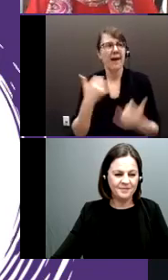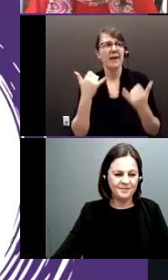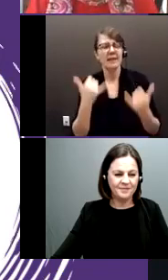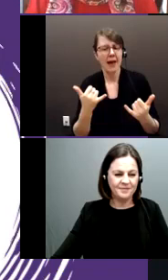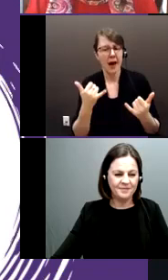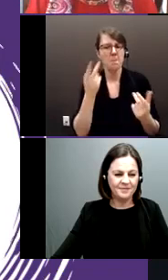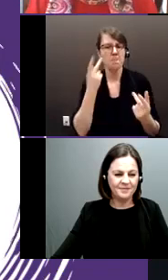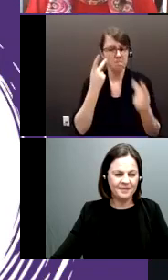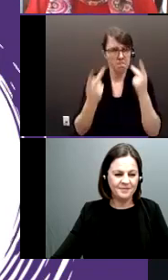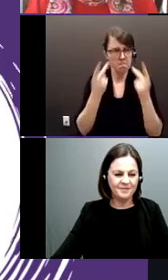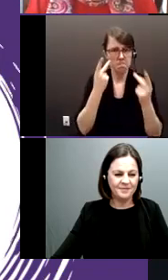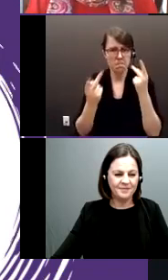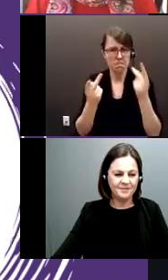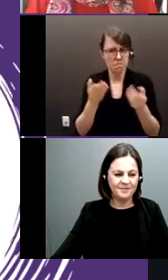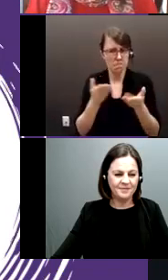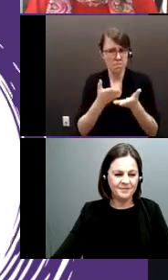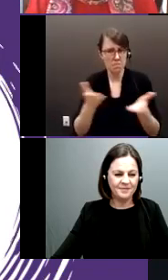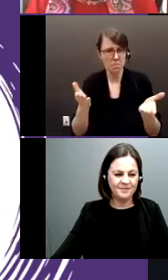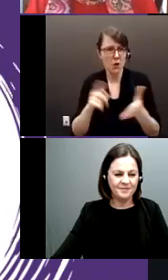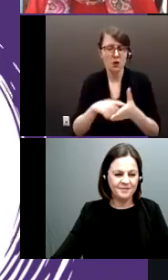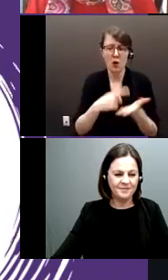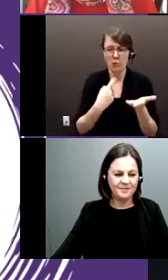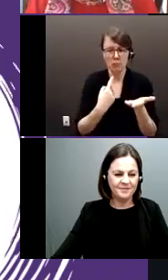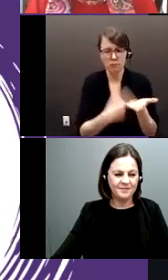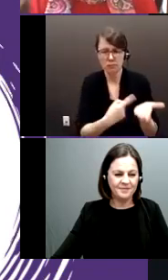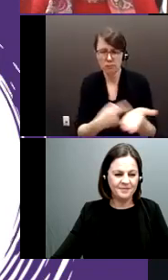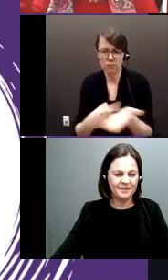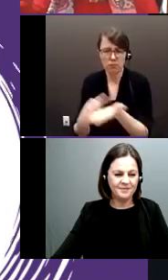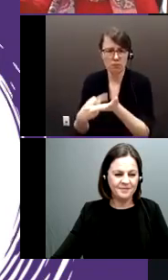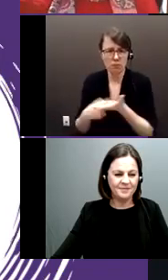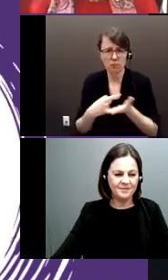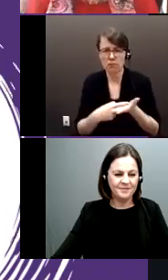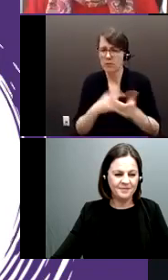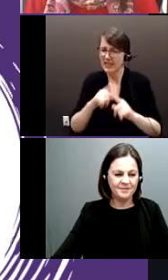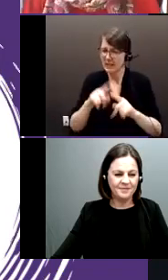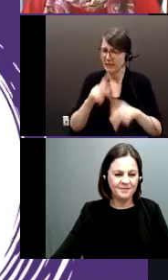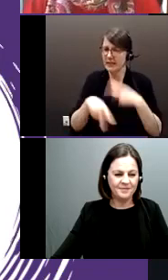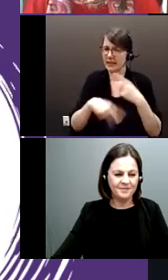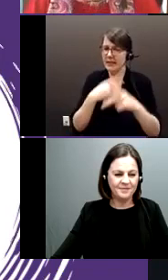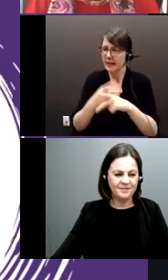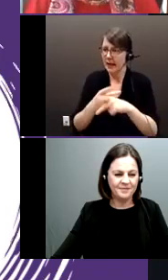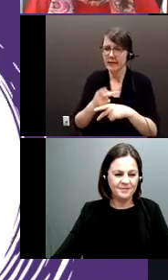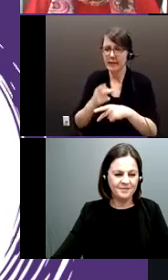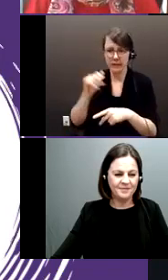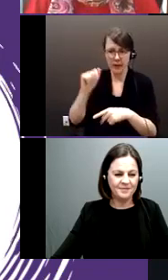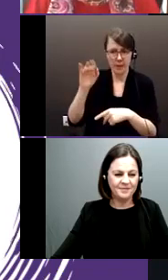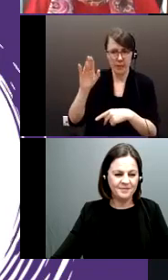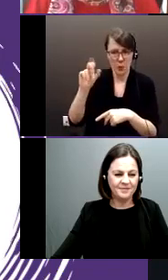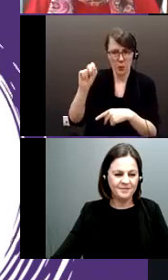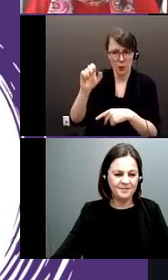openly about the different forms of abuse that we know older adults or seniors might